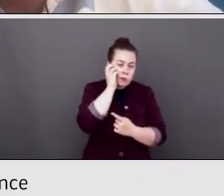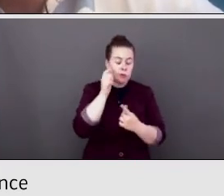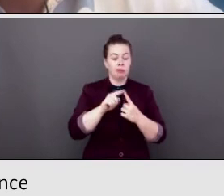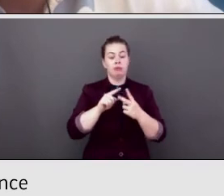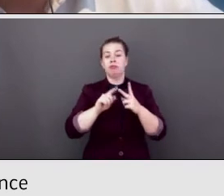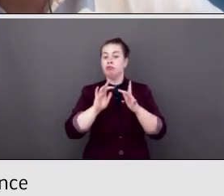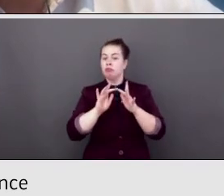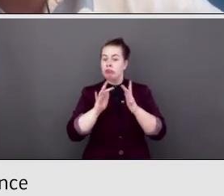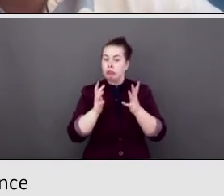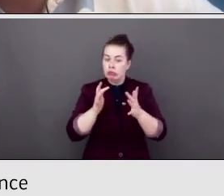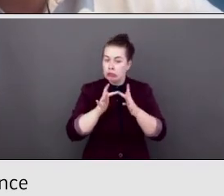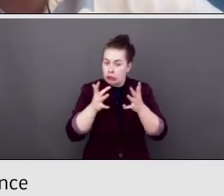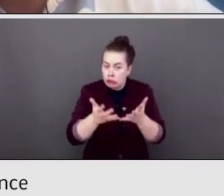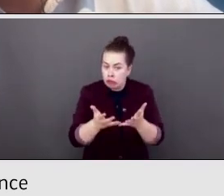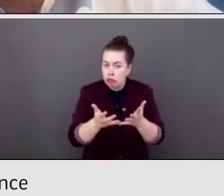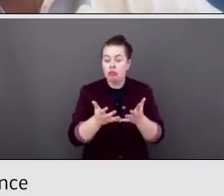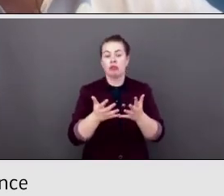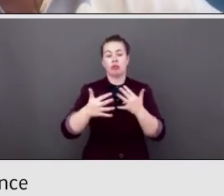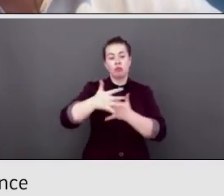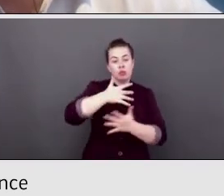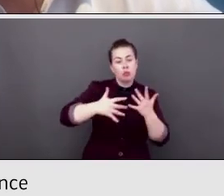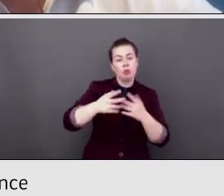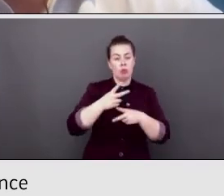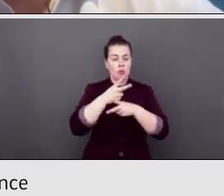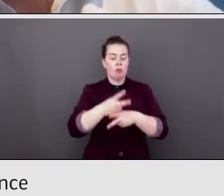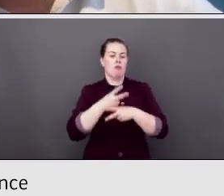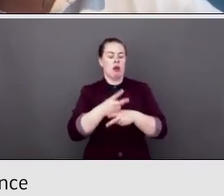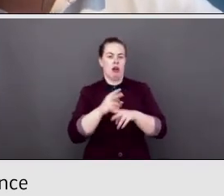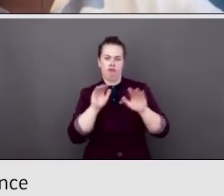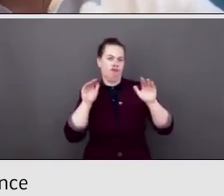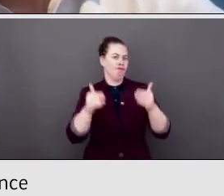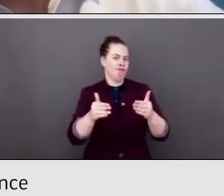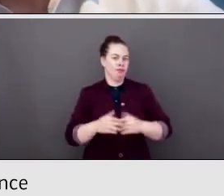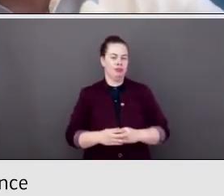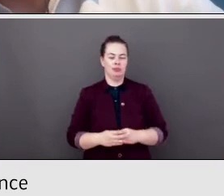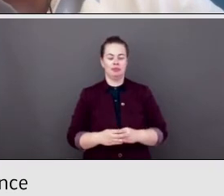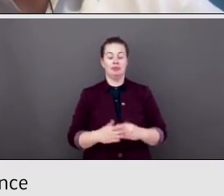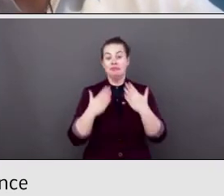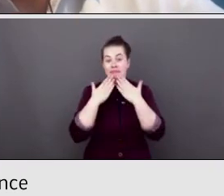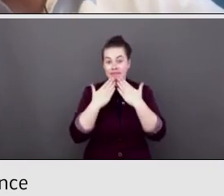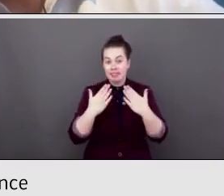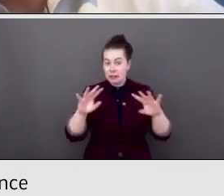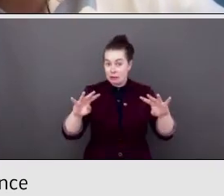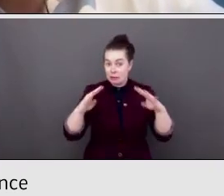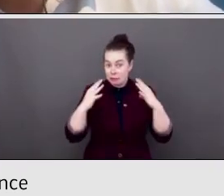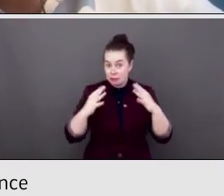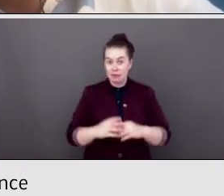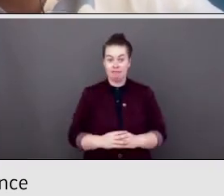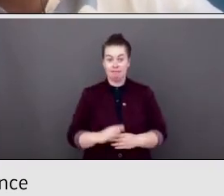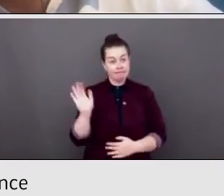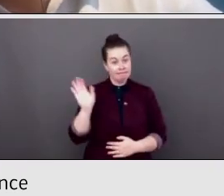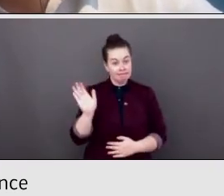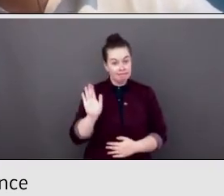medical Internet of Things, and also integrated care and social care. I would like to thank you for your attention